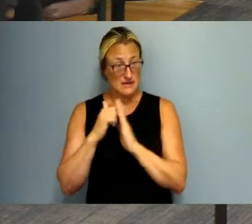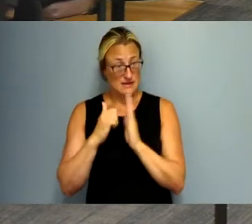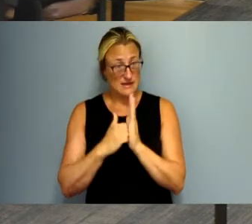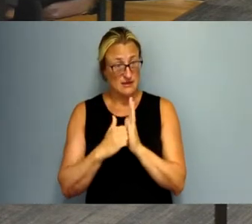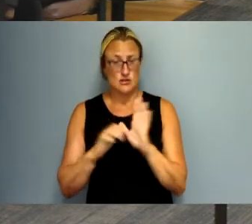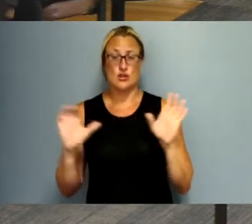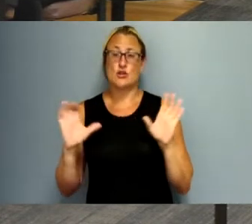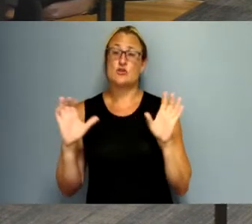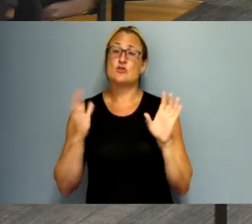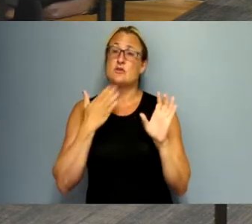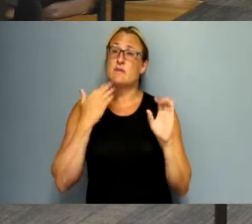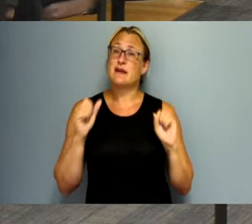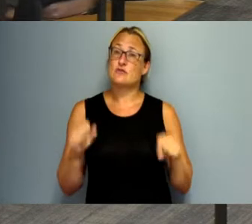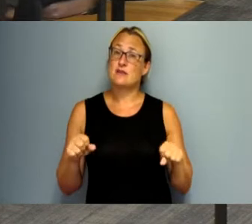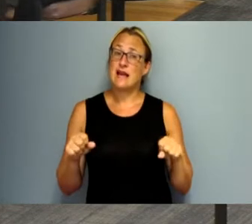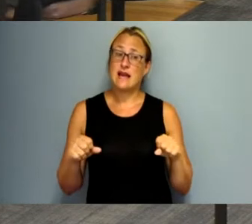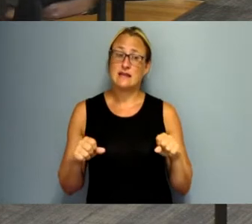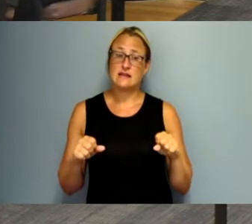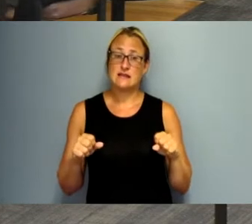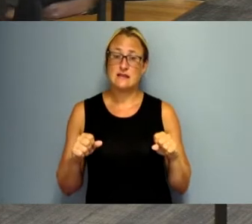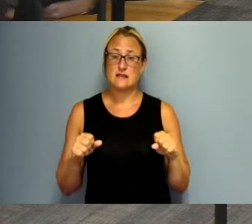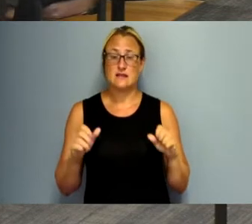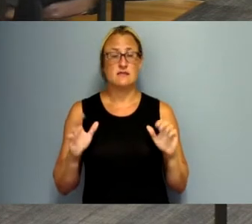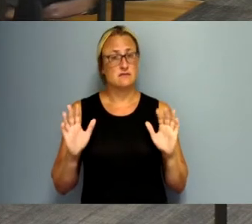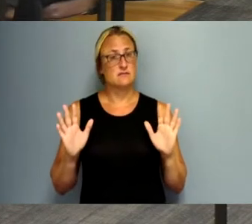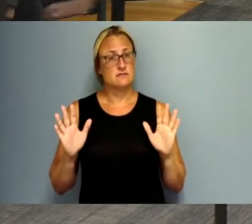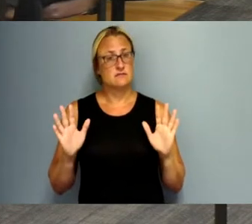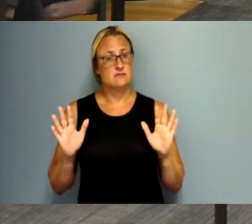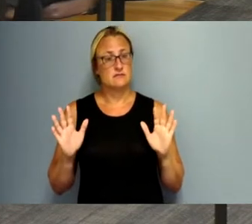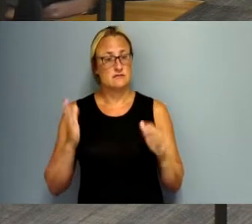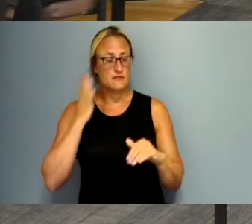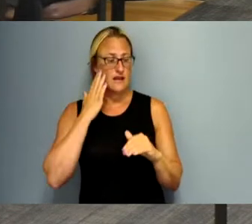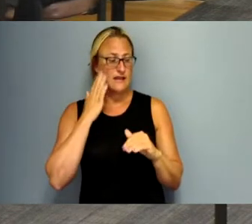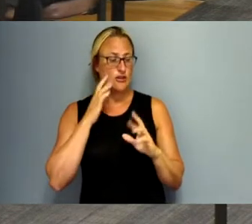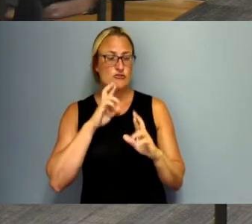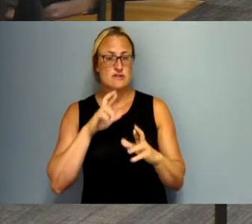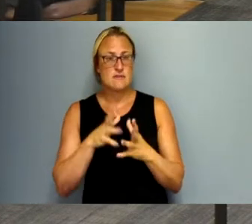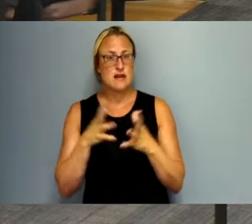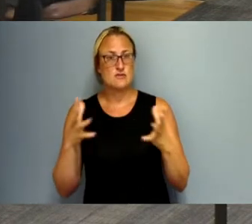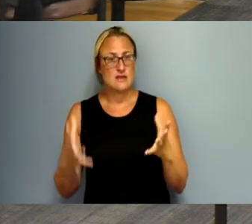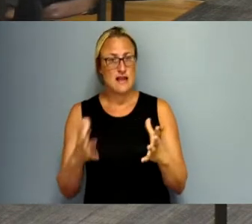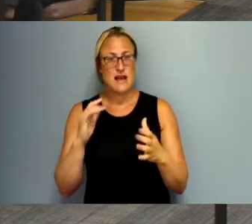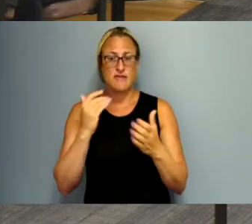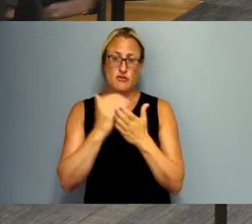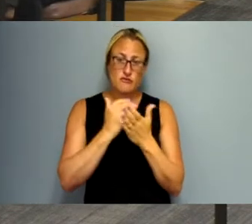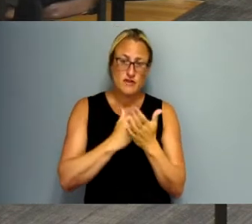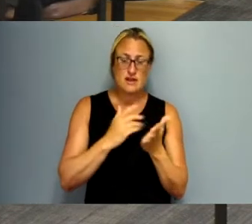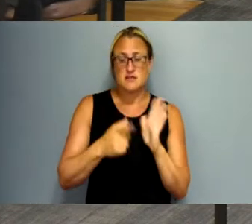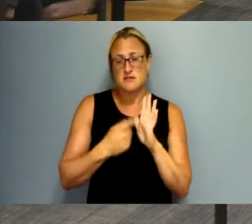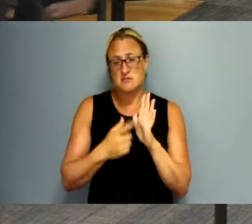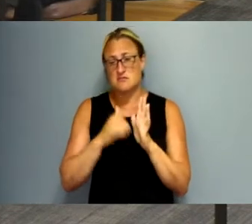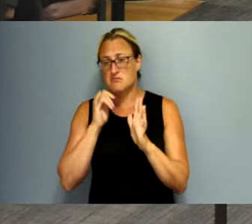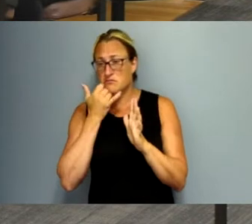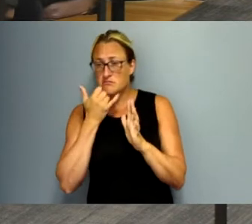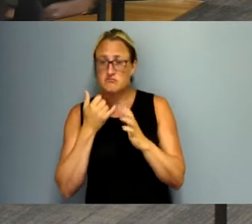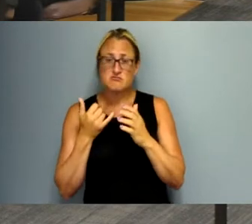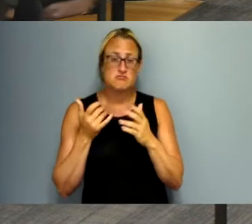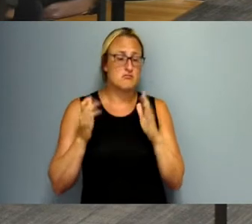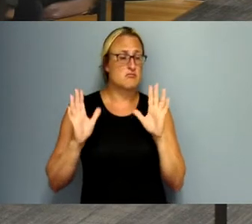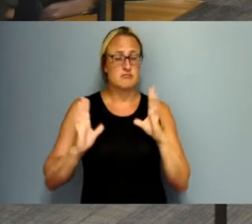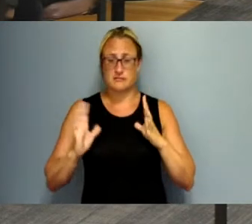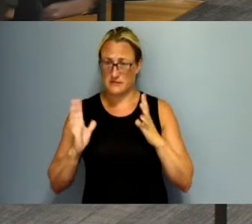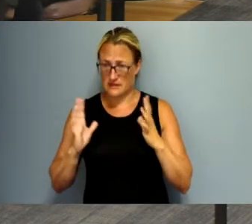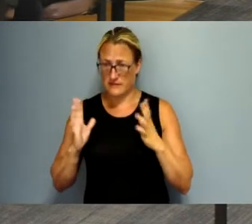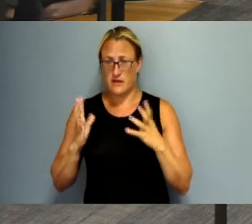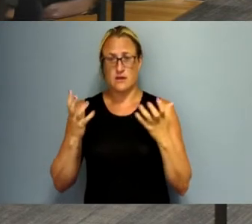with it. We can't say everyone, you respond to a lot of records. Some of them are going to be wrong and mistakes, all kinds of things. But we want